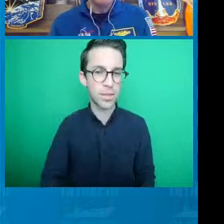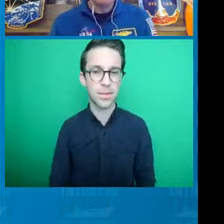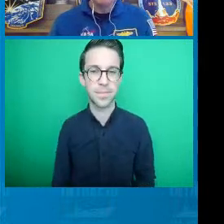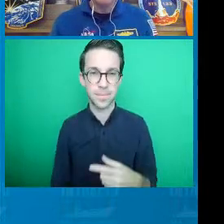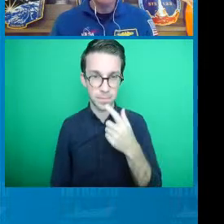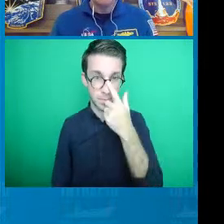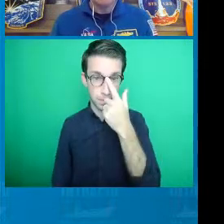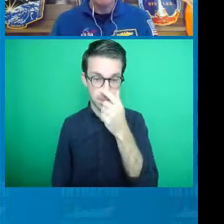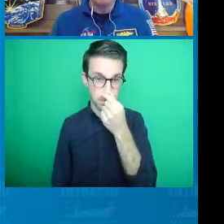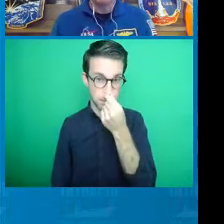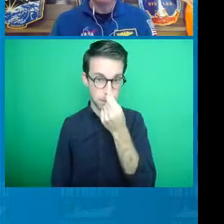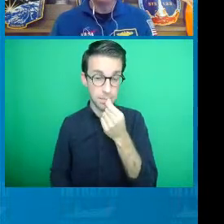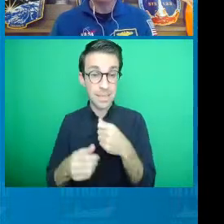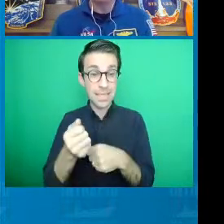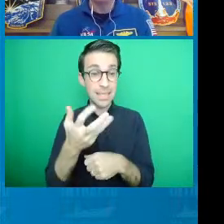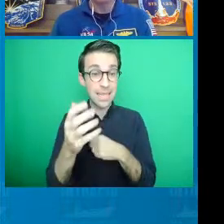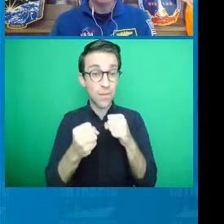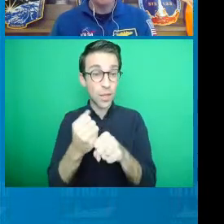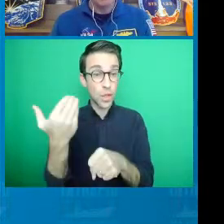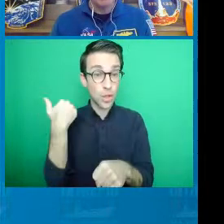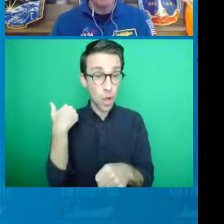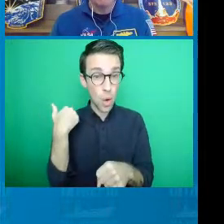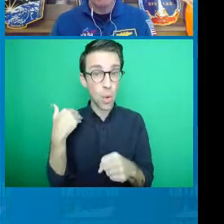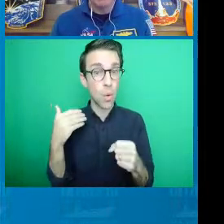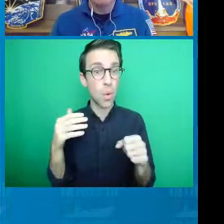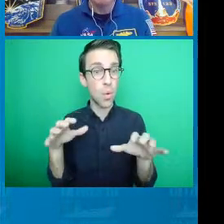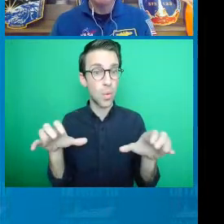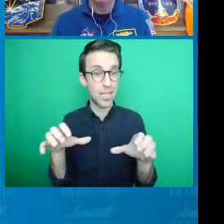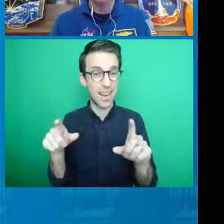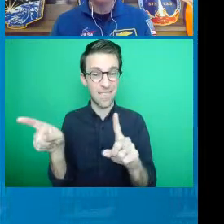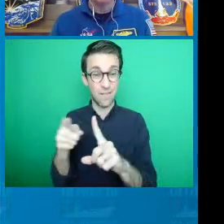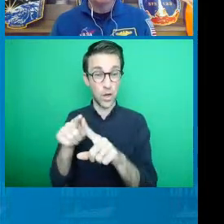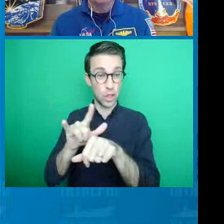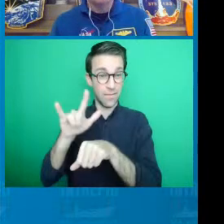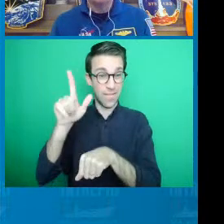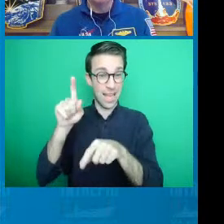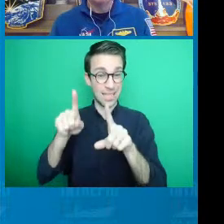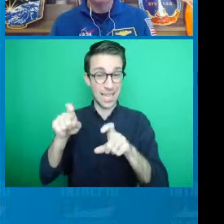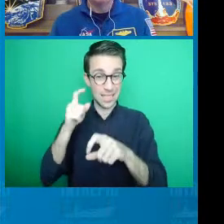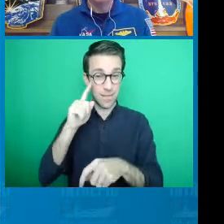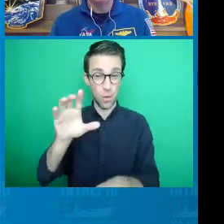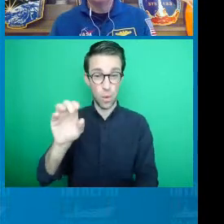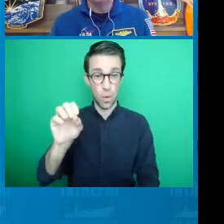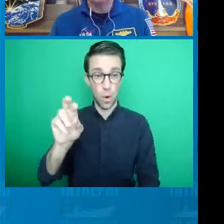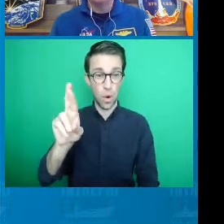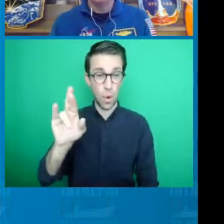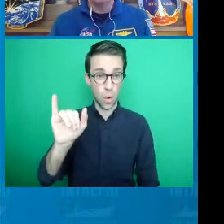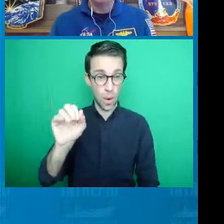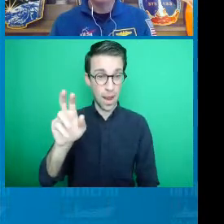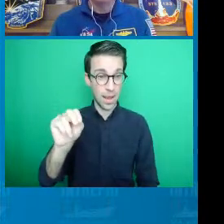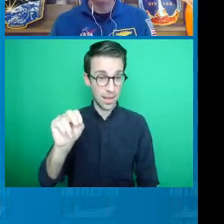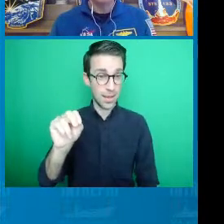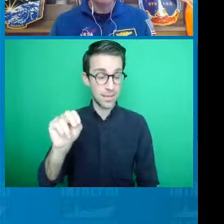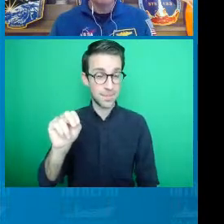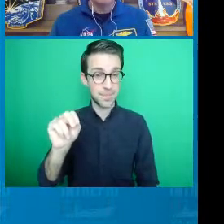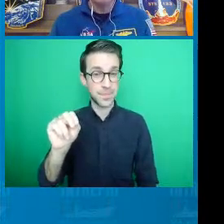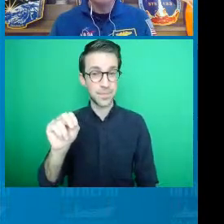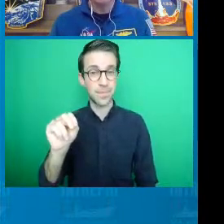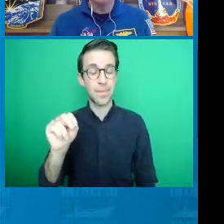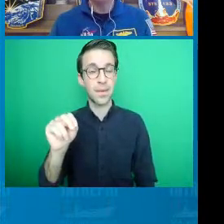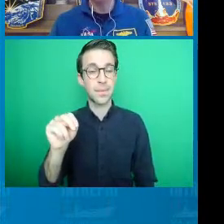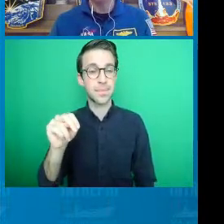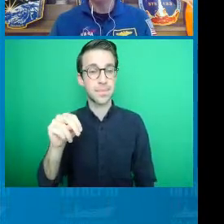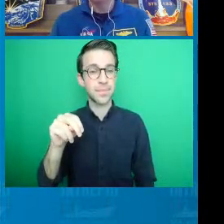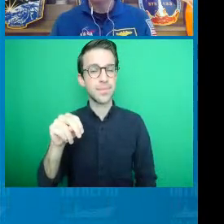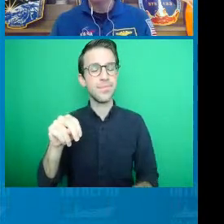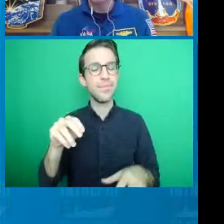And even several years ago, we had already done our very first flight test of the Orion vehicle. We did the initial